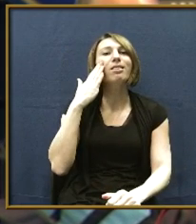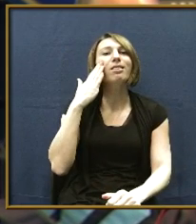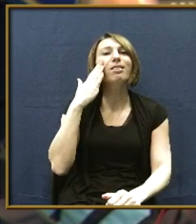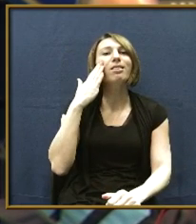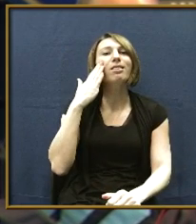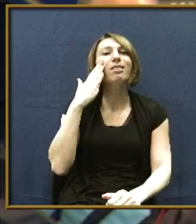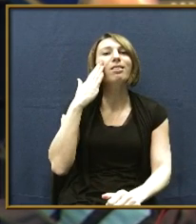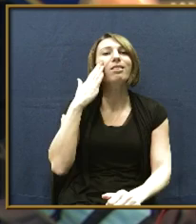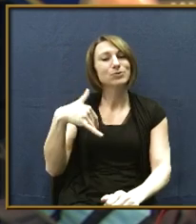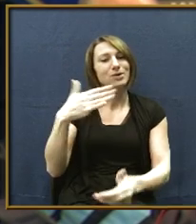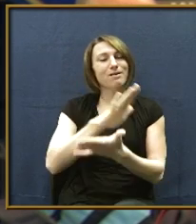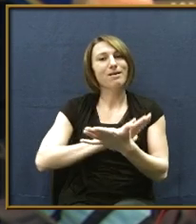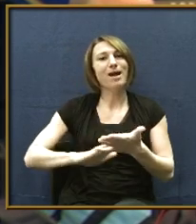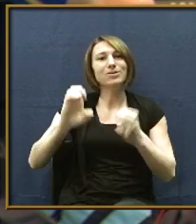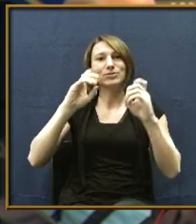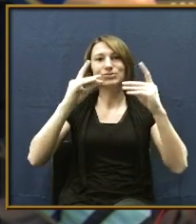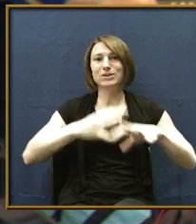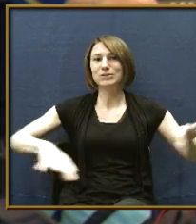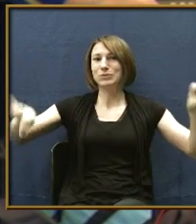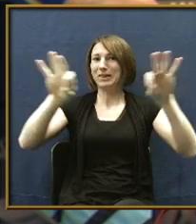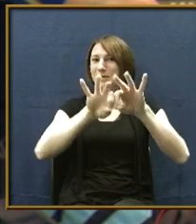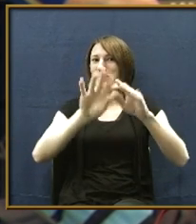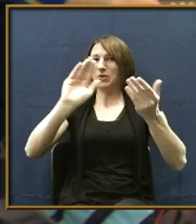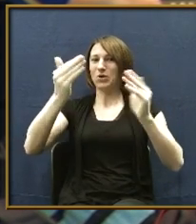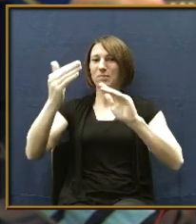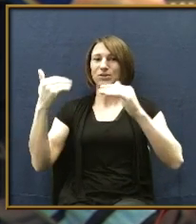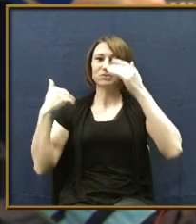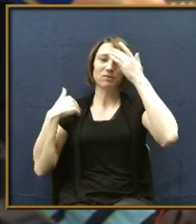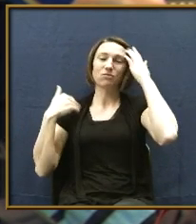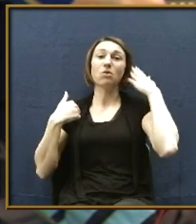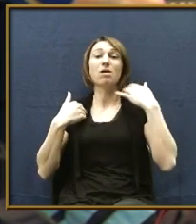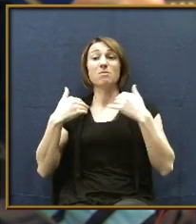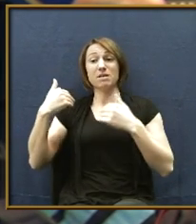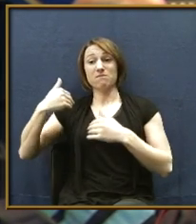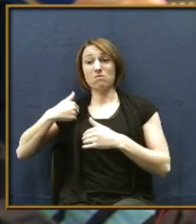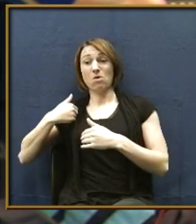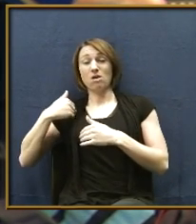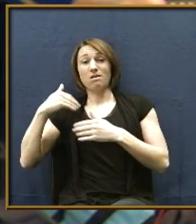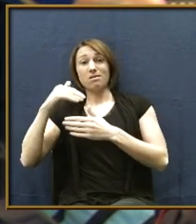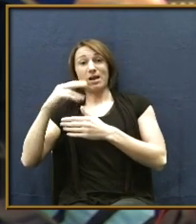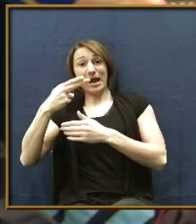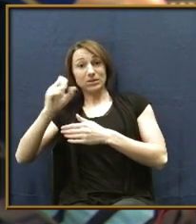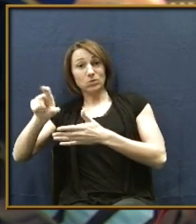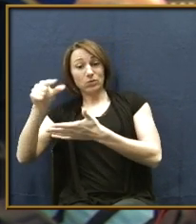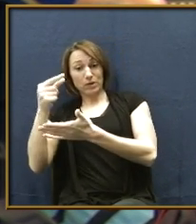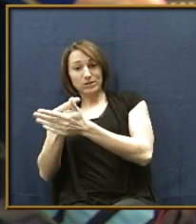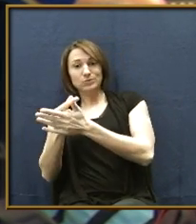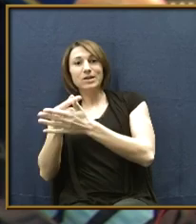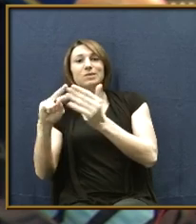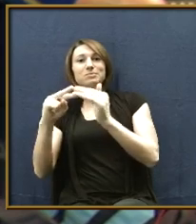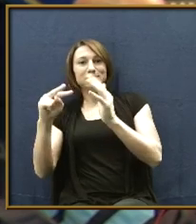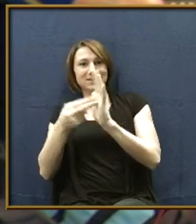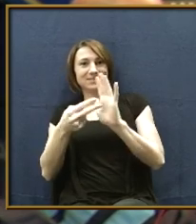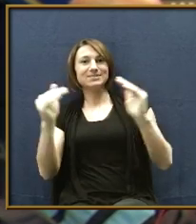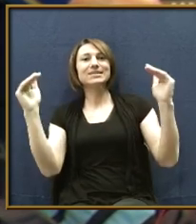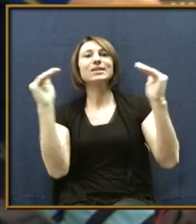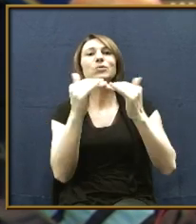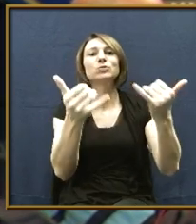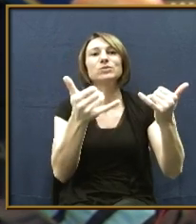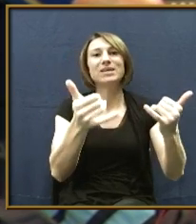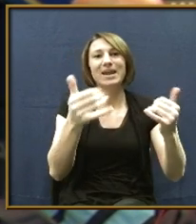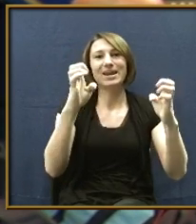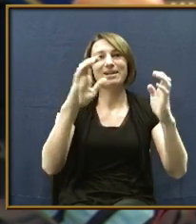of a college can be compared to that of a high school education 40 years ago. It serves as a